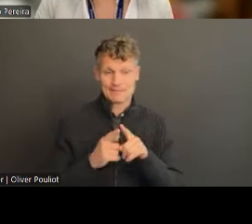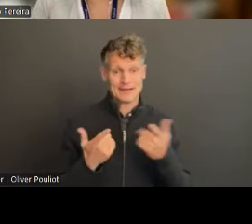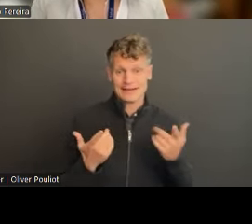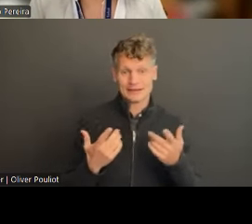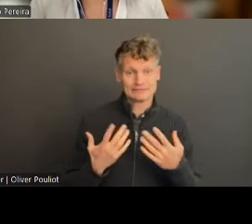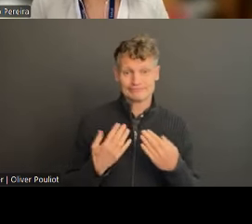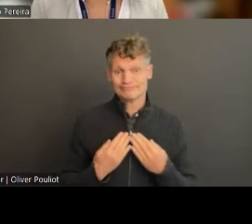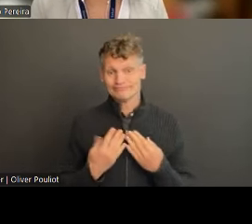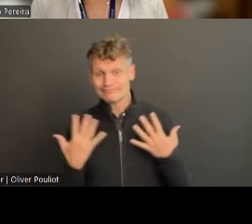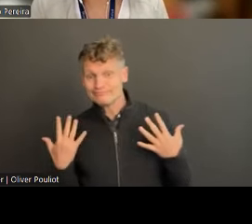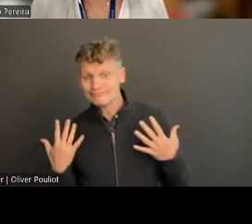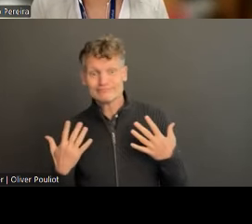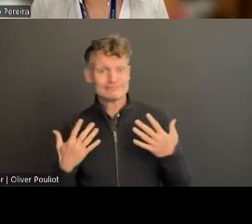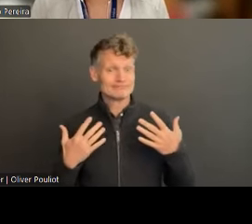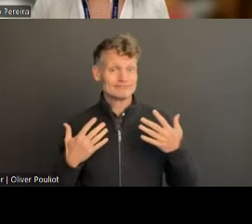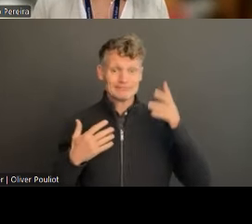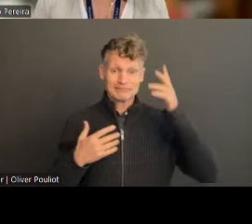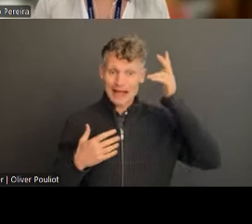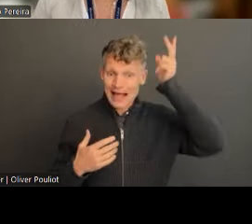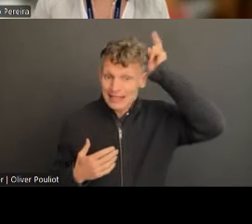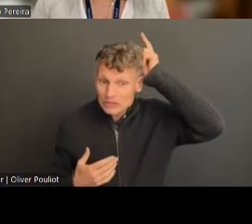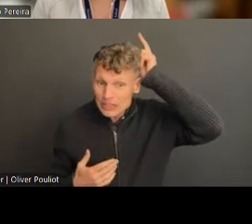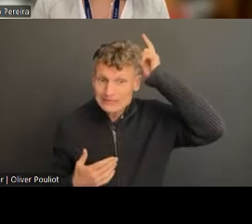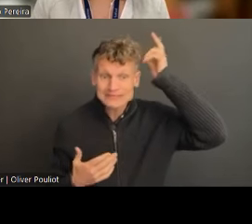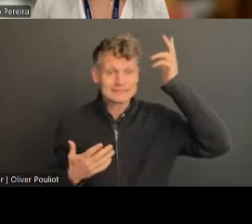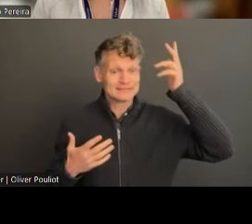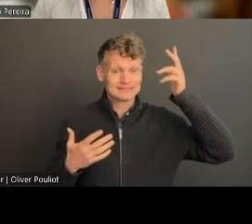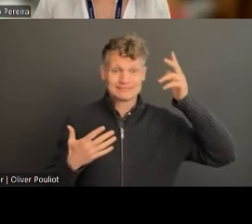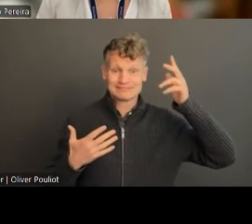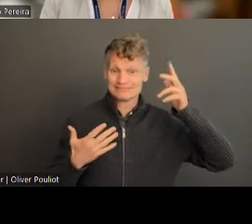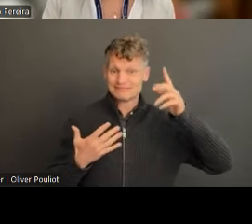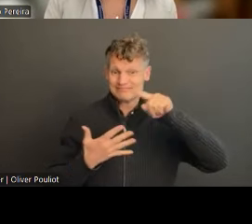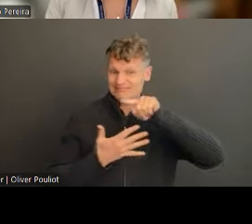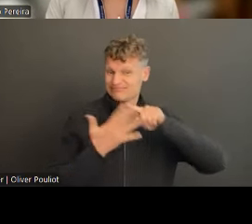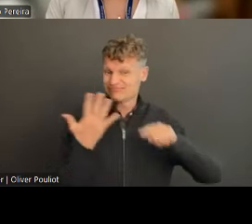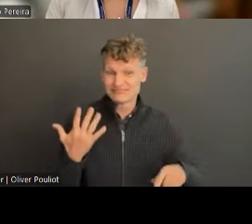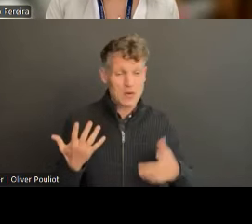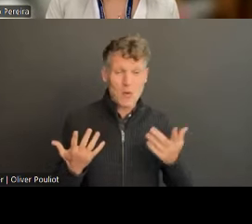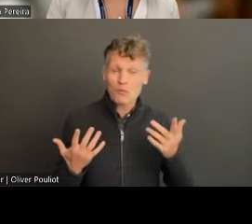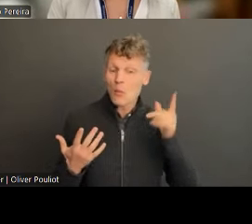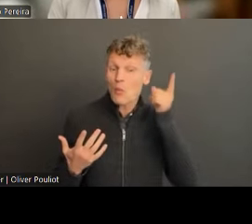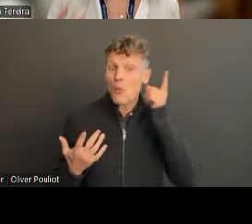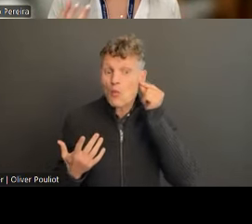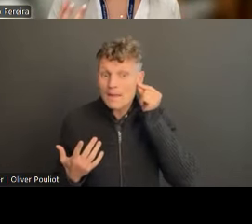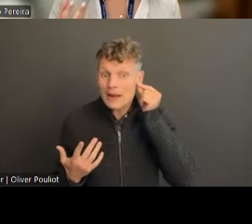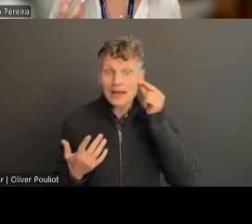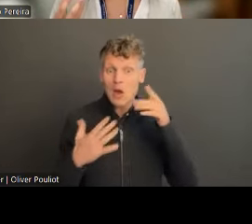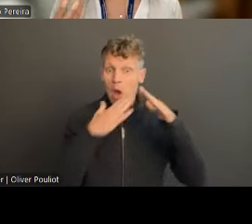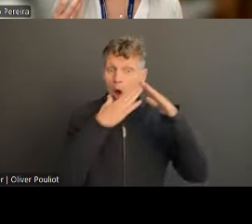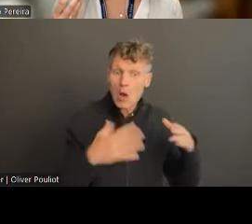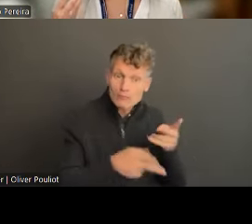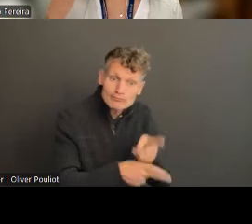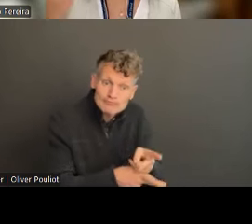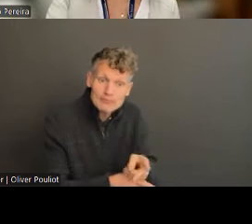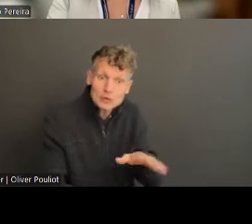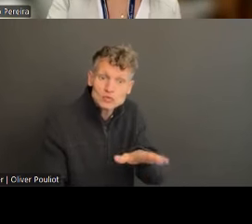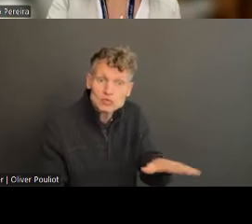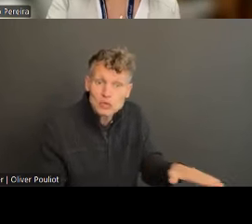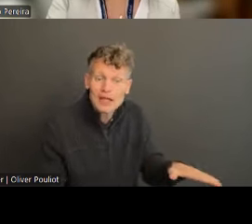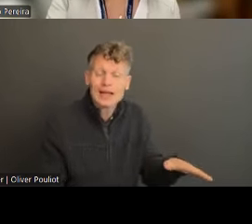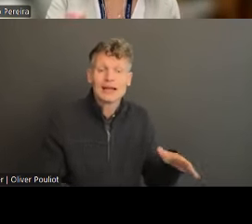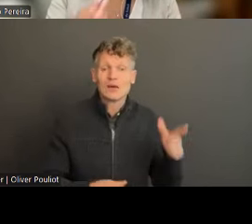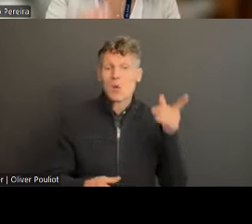indigenous populations, women who are caregivers, the homeless, or women who live with HIV. Those people have